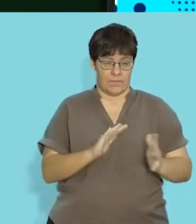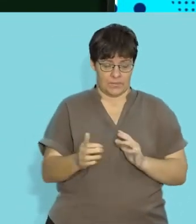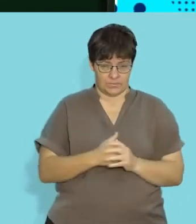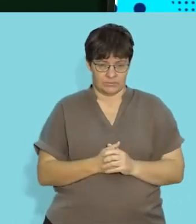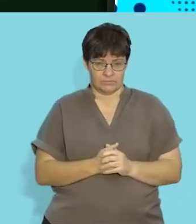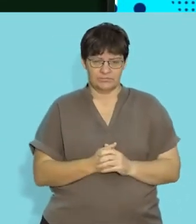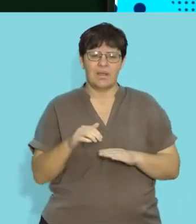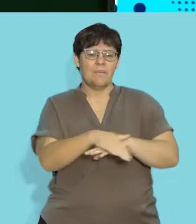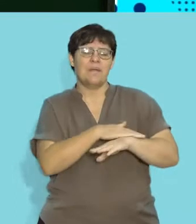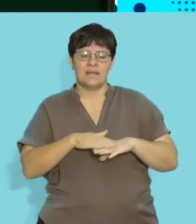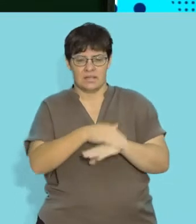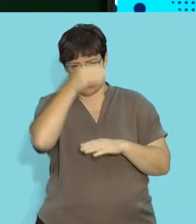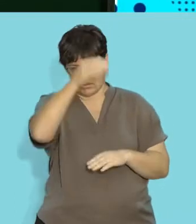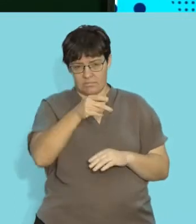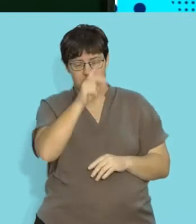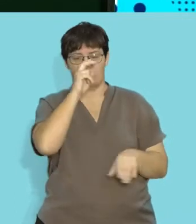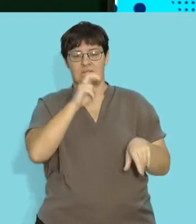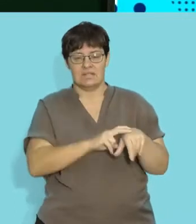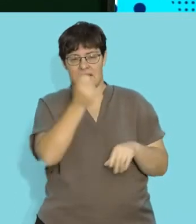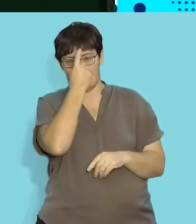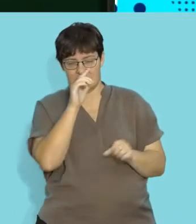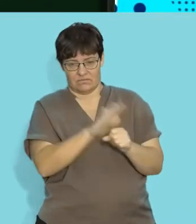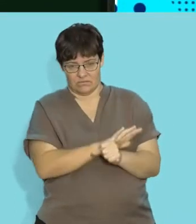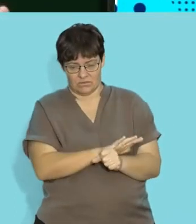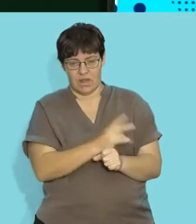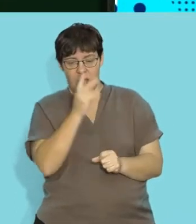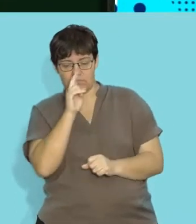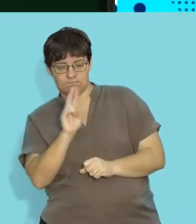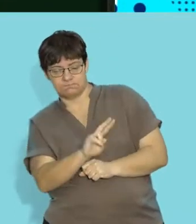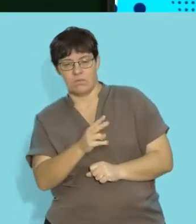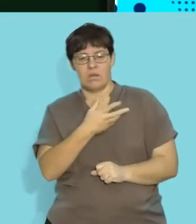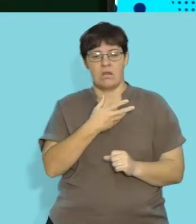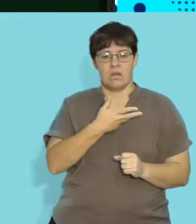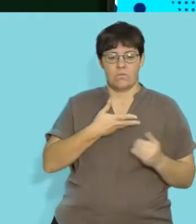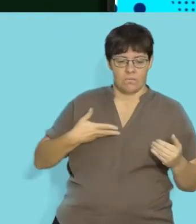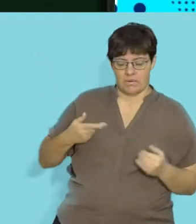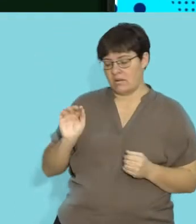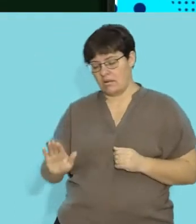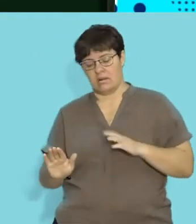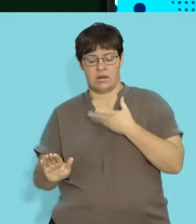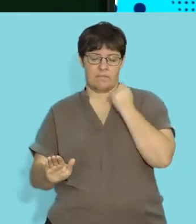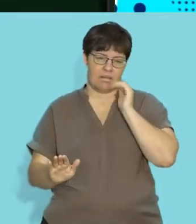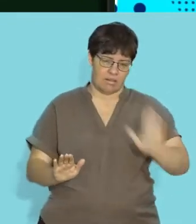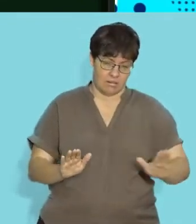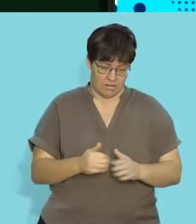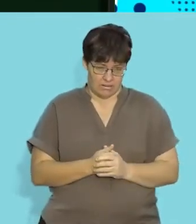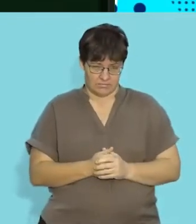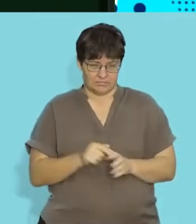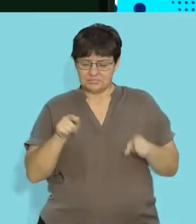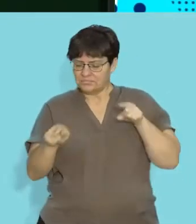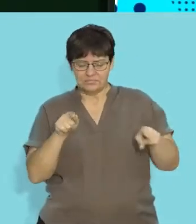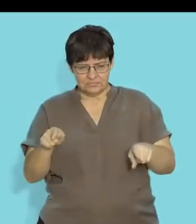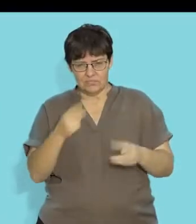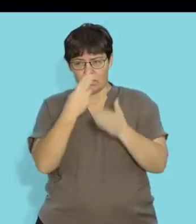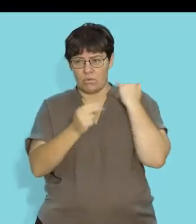kind of the basic concepts that you would need to understand when looking at the male and female reproductive systems. Now let's look at both of these systems